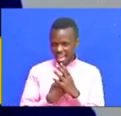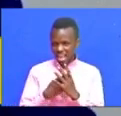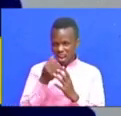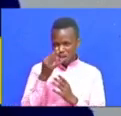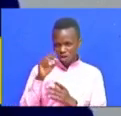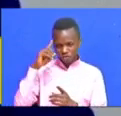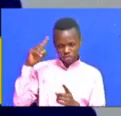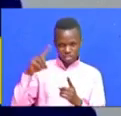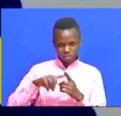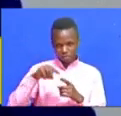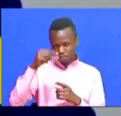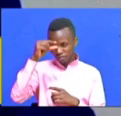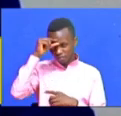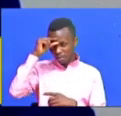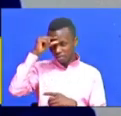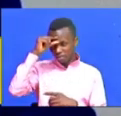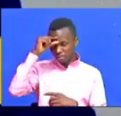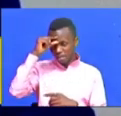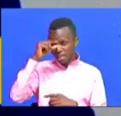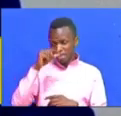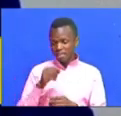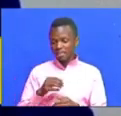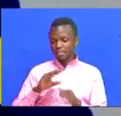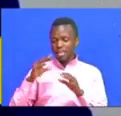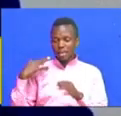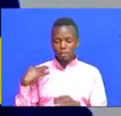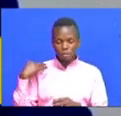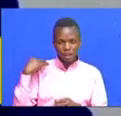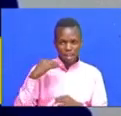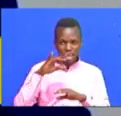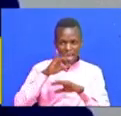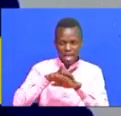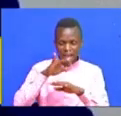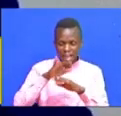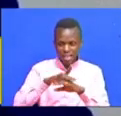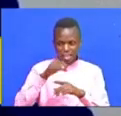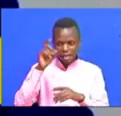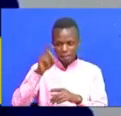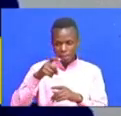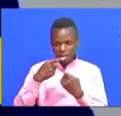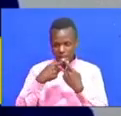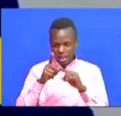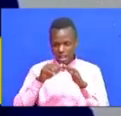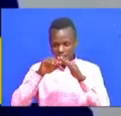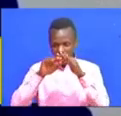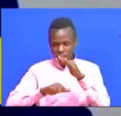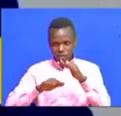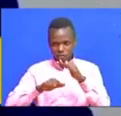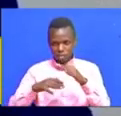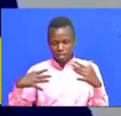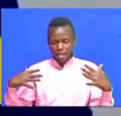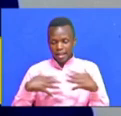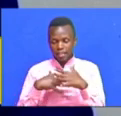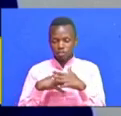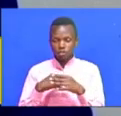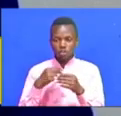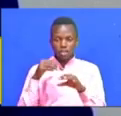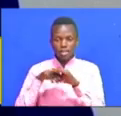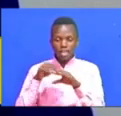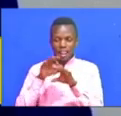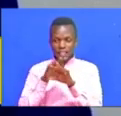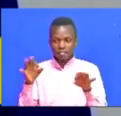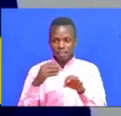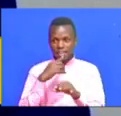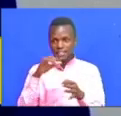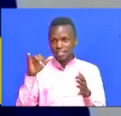of the government, as you read earlier, was actually to increase retention and also increase performance. And I would say